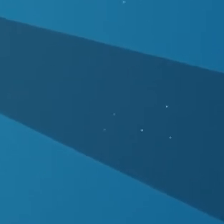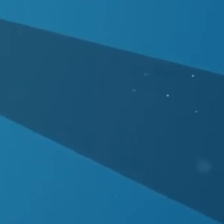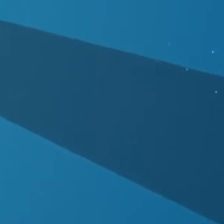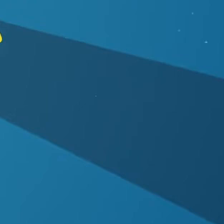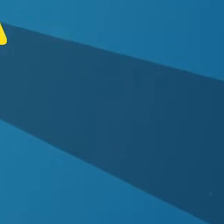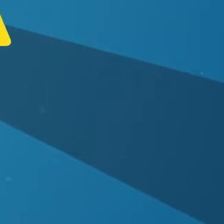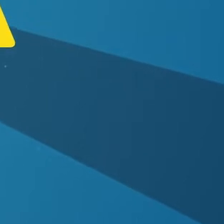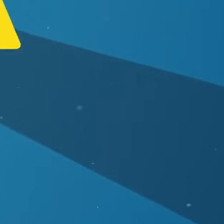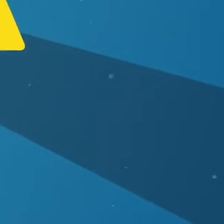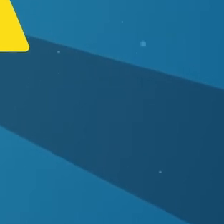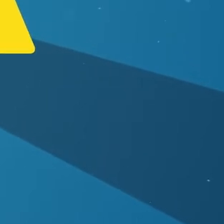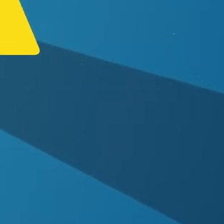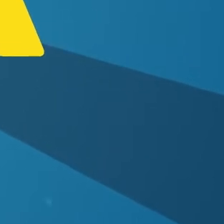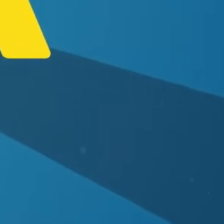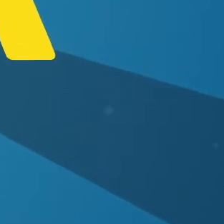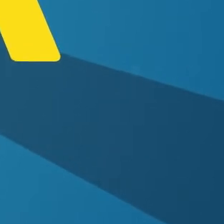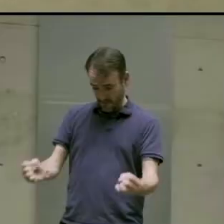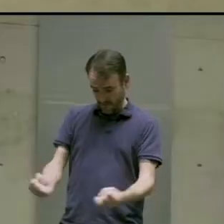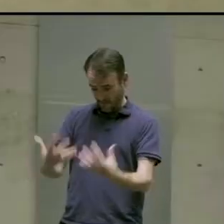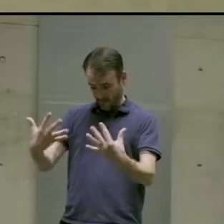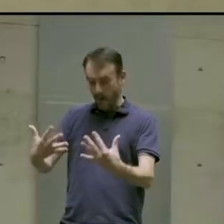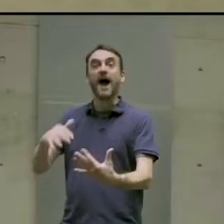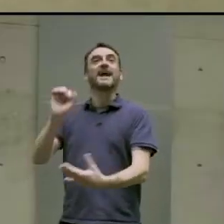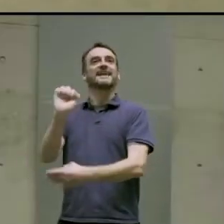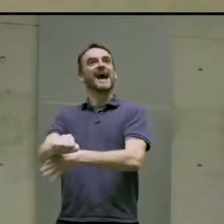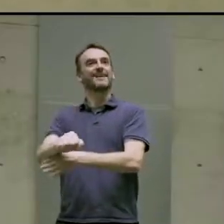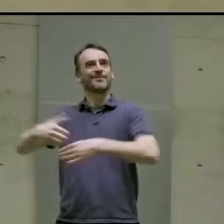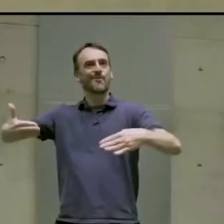Moment of truth. Yes, it works.